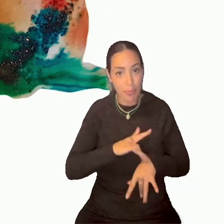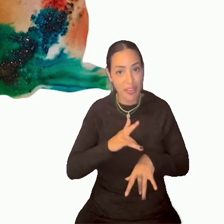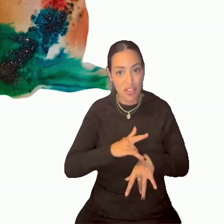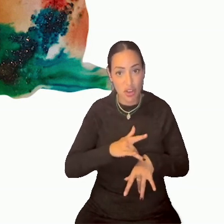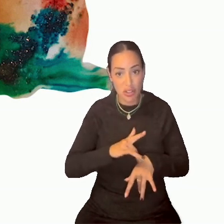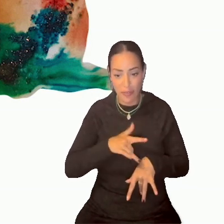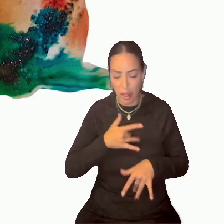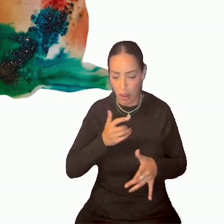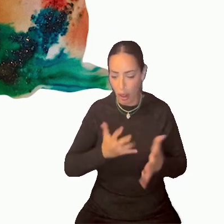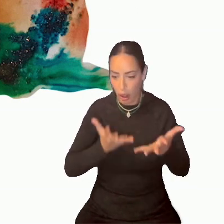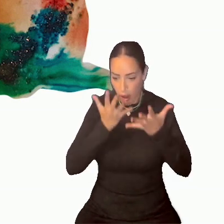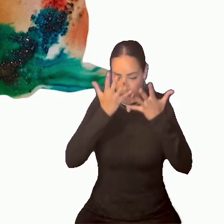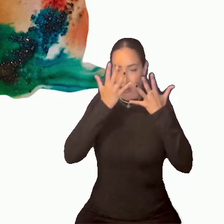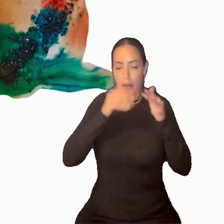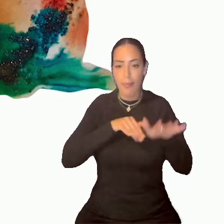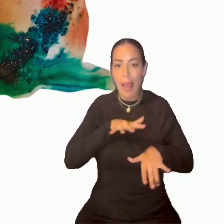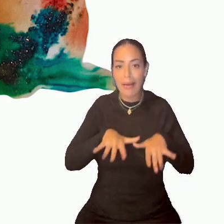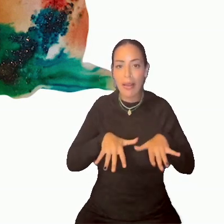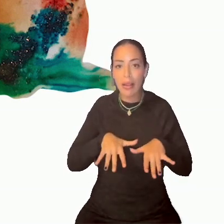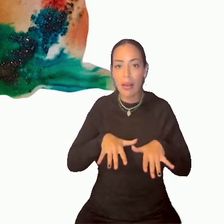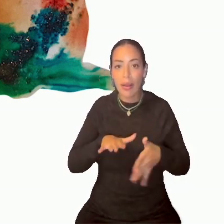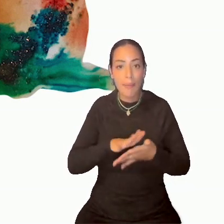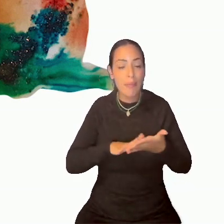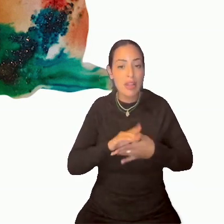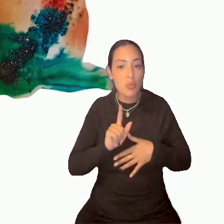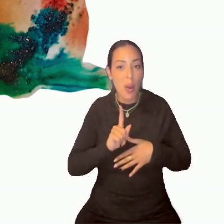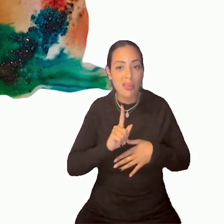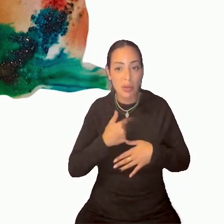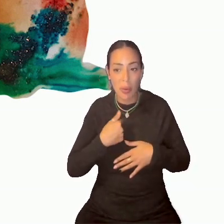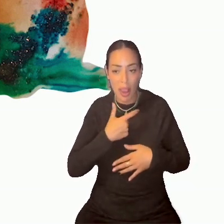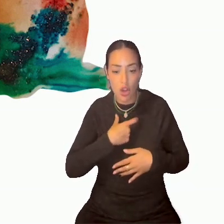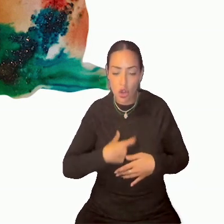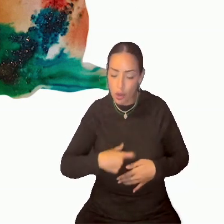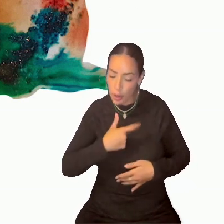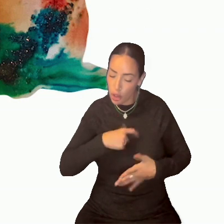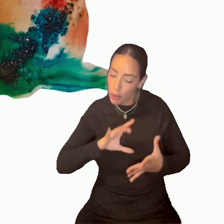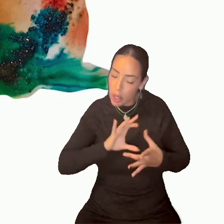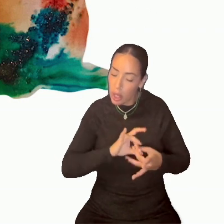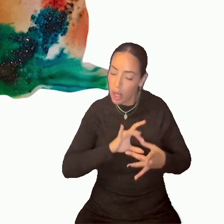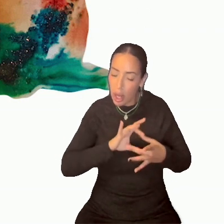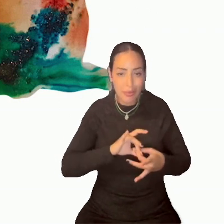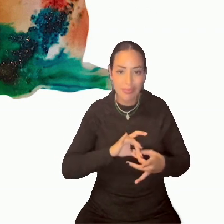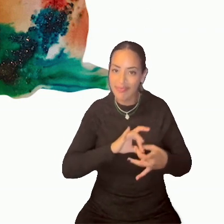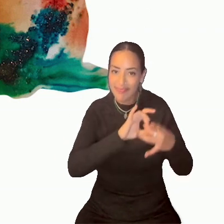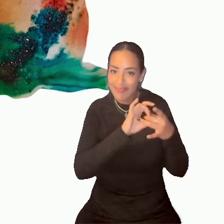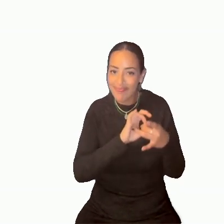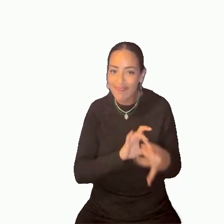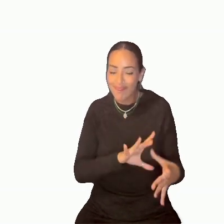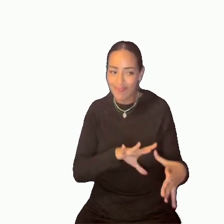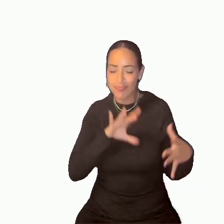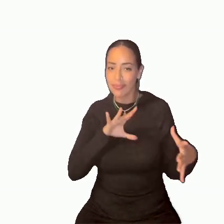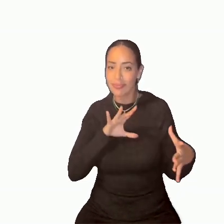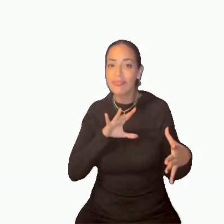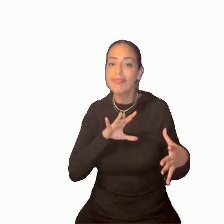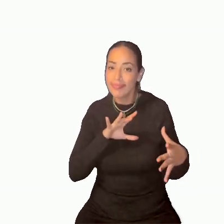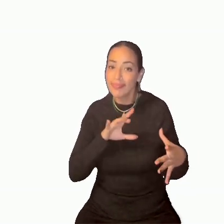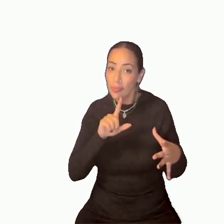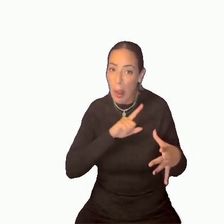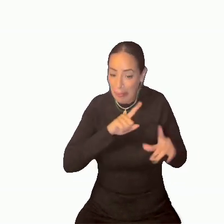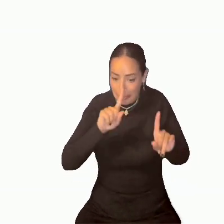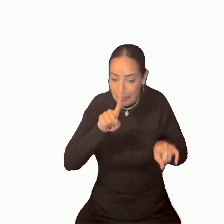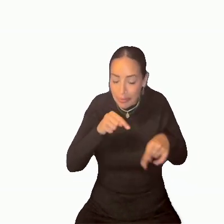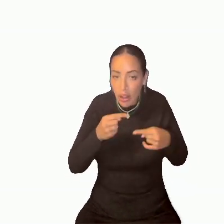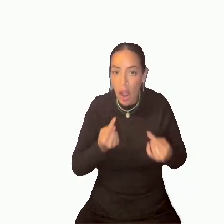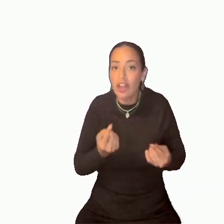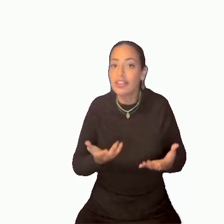panicked, so rather than drawing on our humanity, we become disconnected and detached instead. An